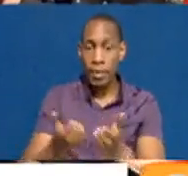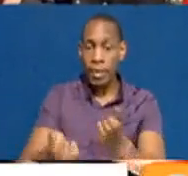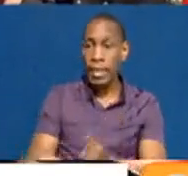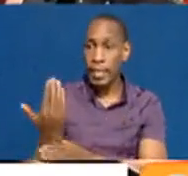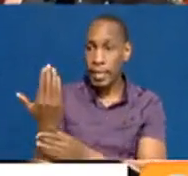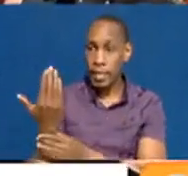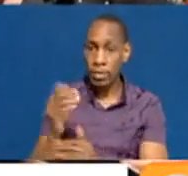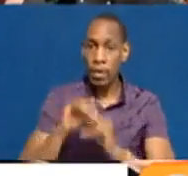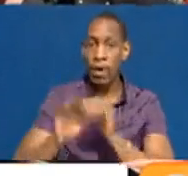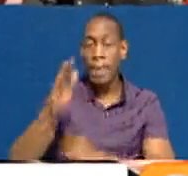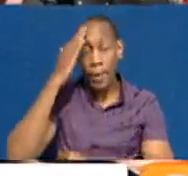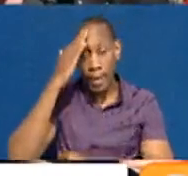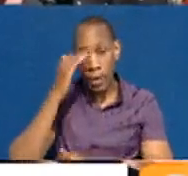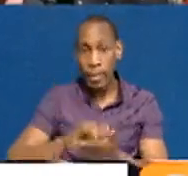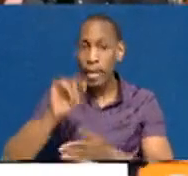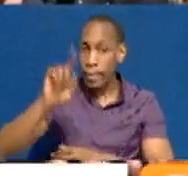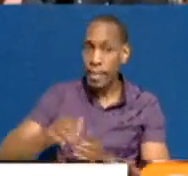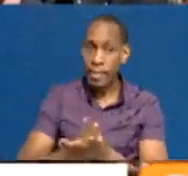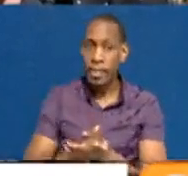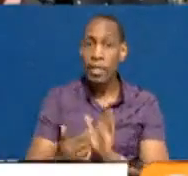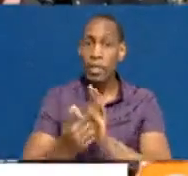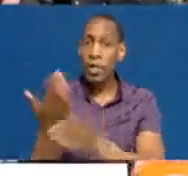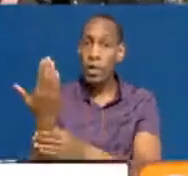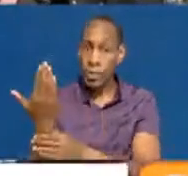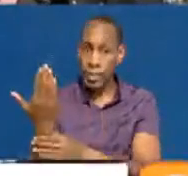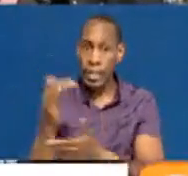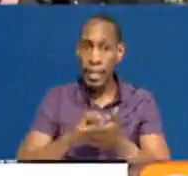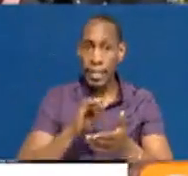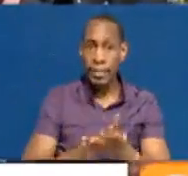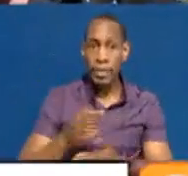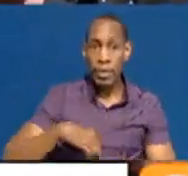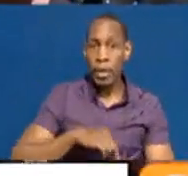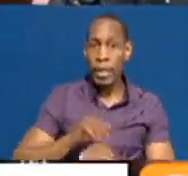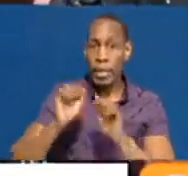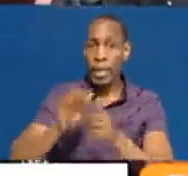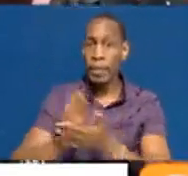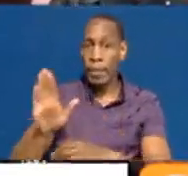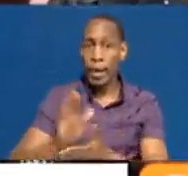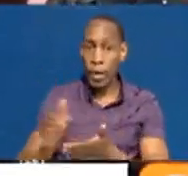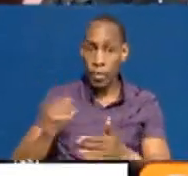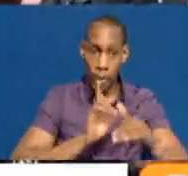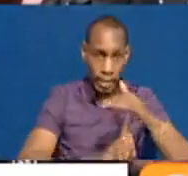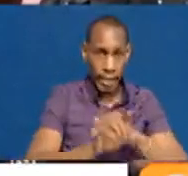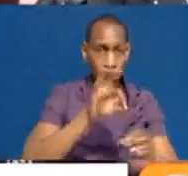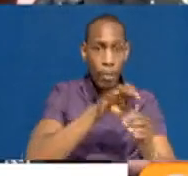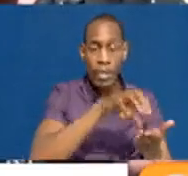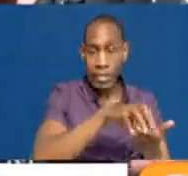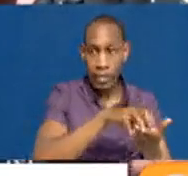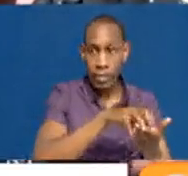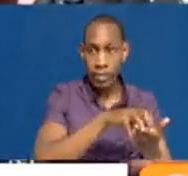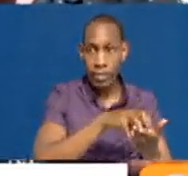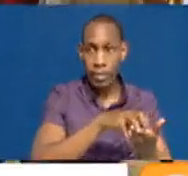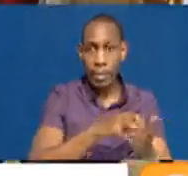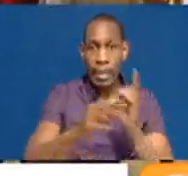documents. They are all aware that they are supposed to come with documents that will enable them to be admitted into the polling stations and